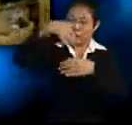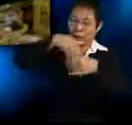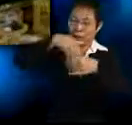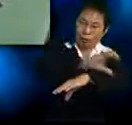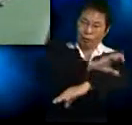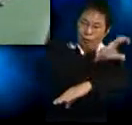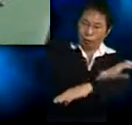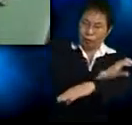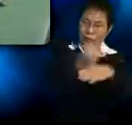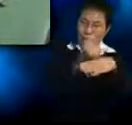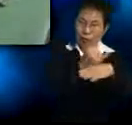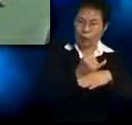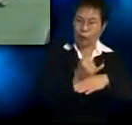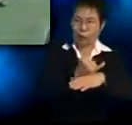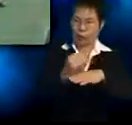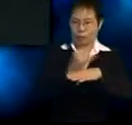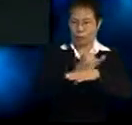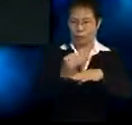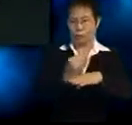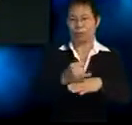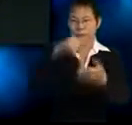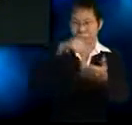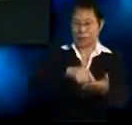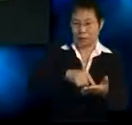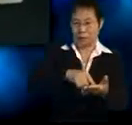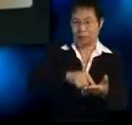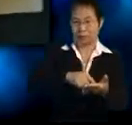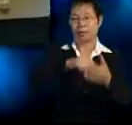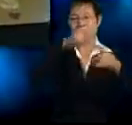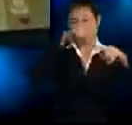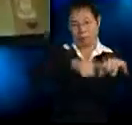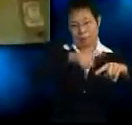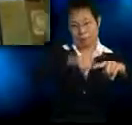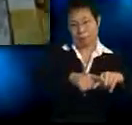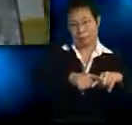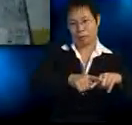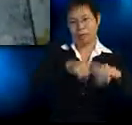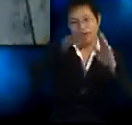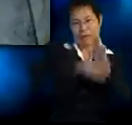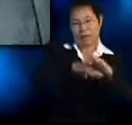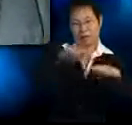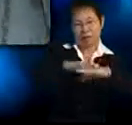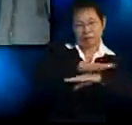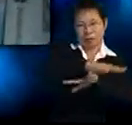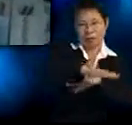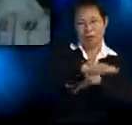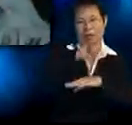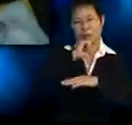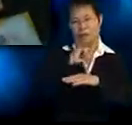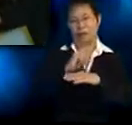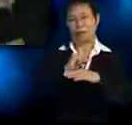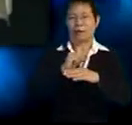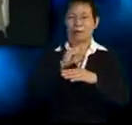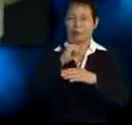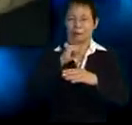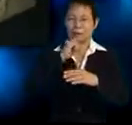has made a big impact to it. This is due to its reliability, which is less affected by age,